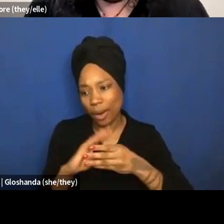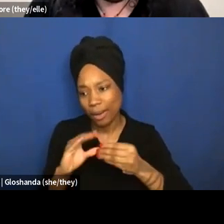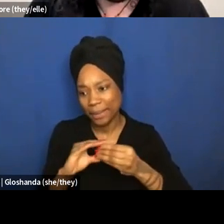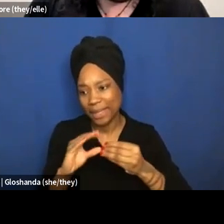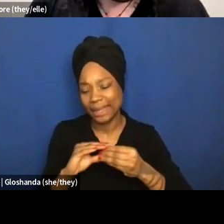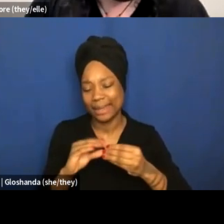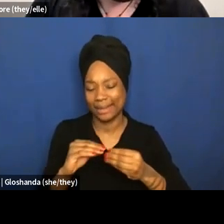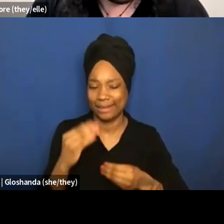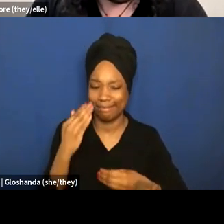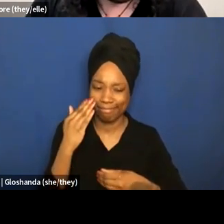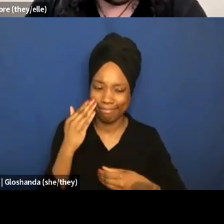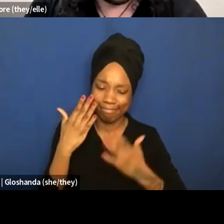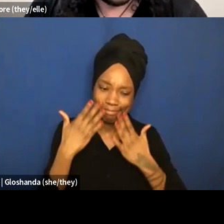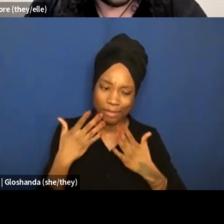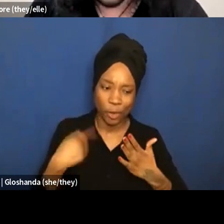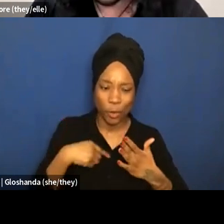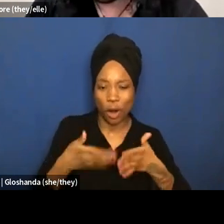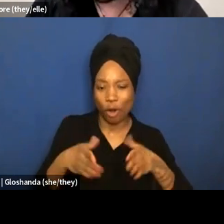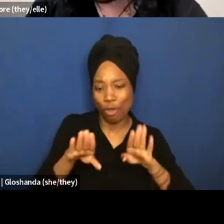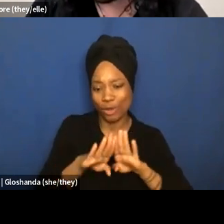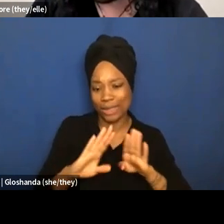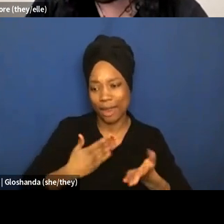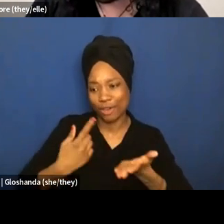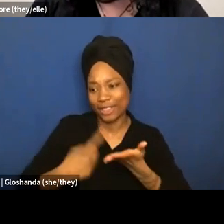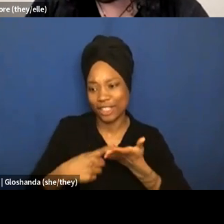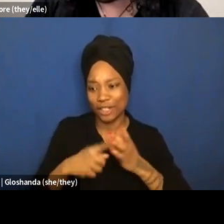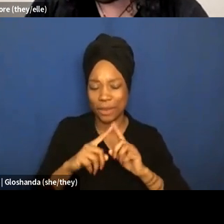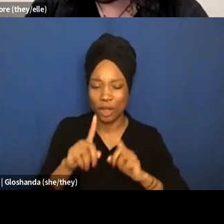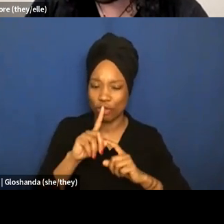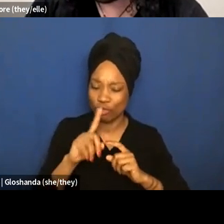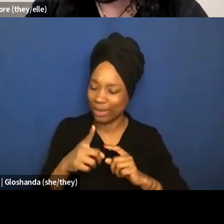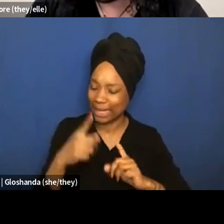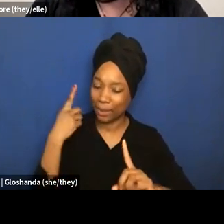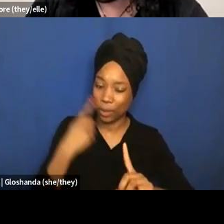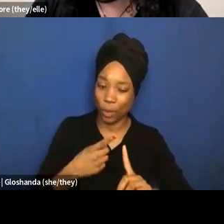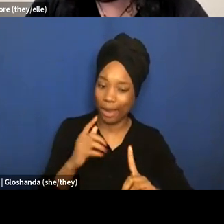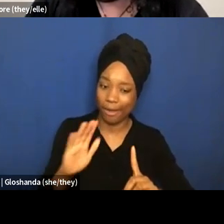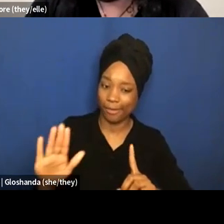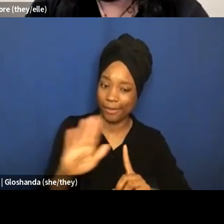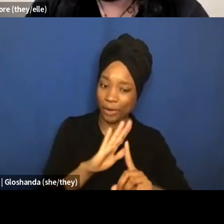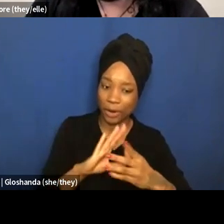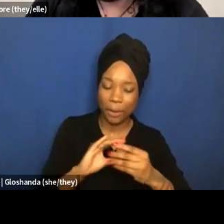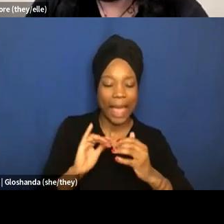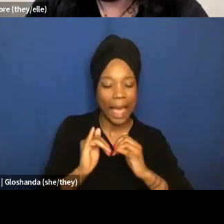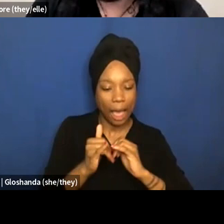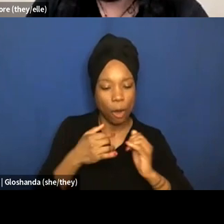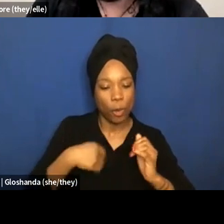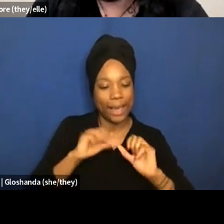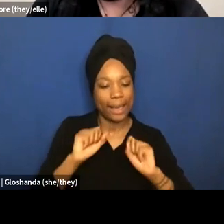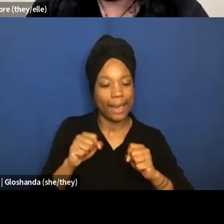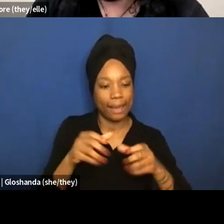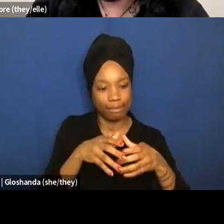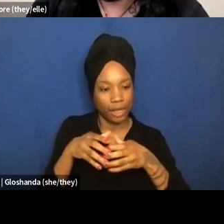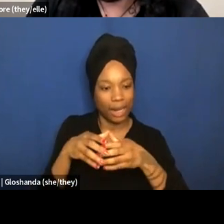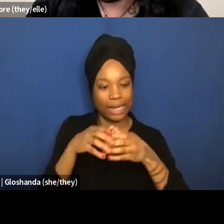conversation, but that underlying what everyone has been talking about is how do we collectively get free? And hopefully folks